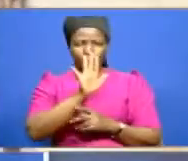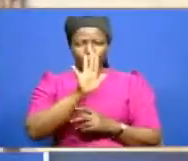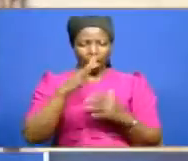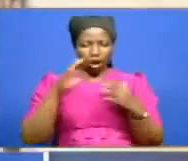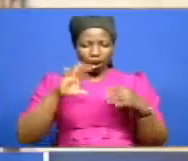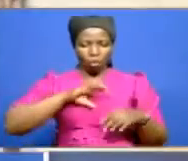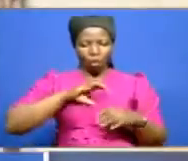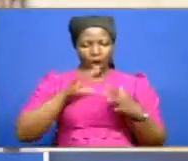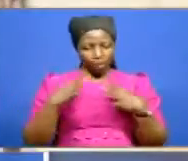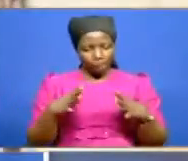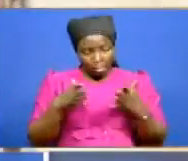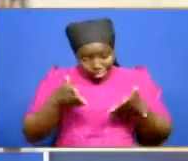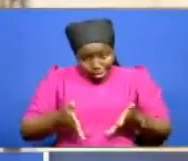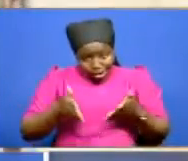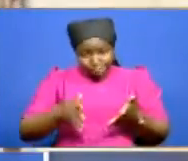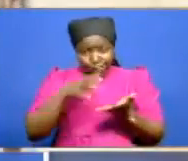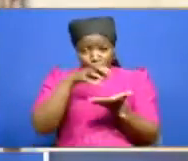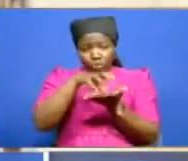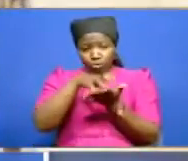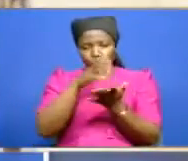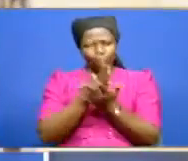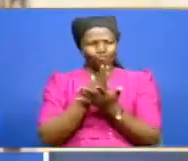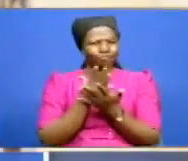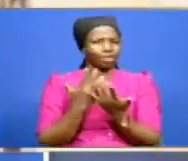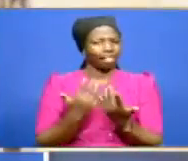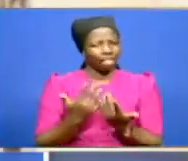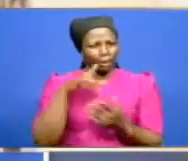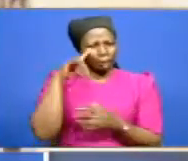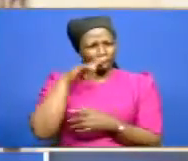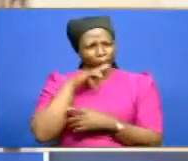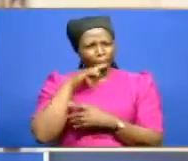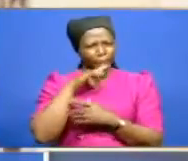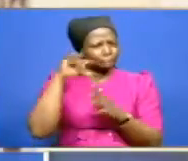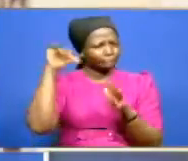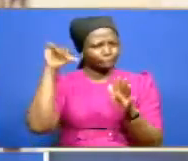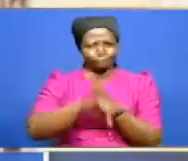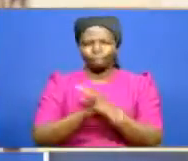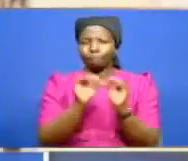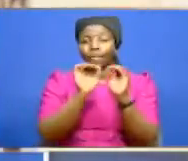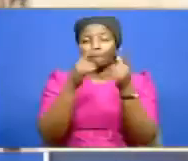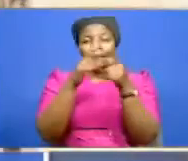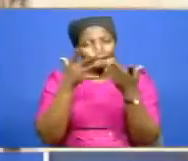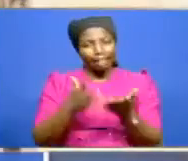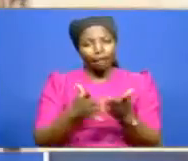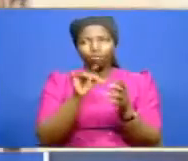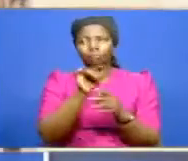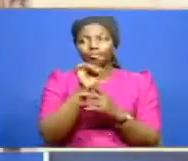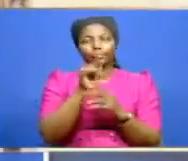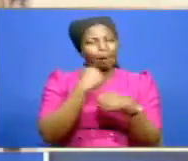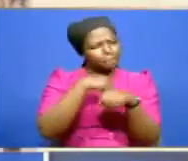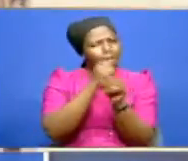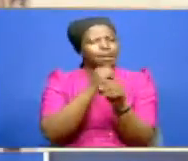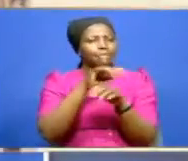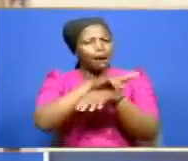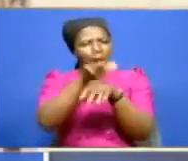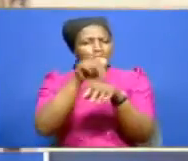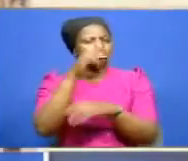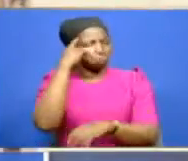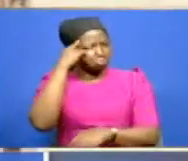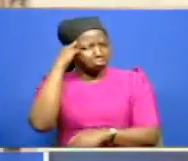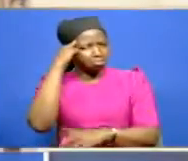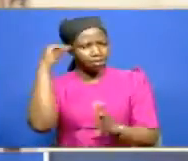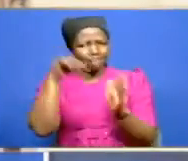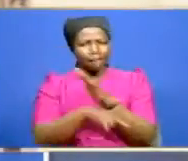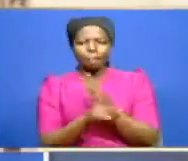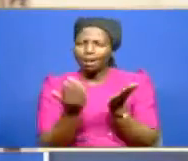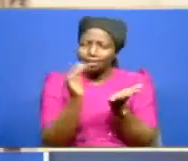situation is not merely a crisis, but one which has provoked nations to rethink and to come up with